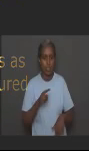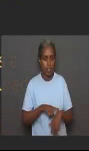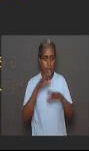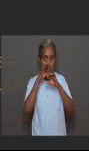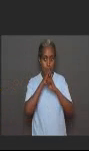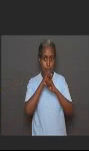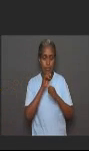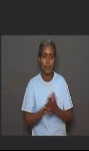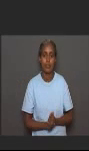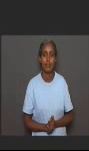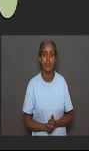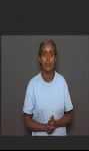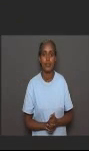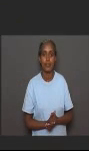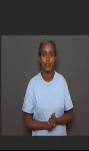Time's up.